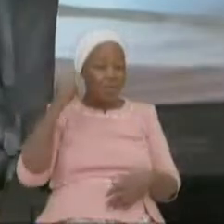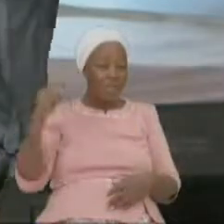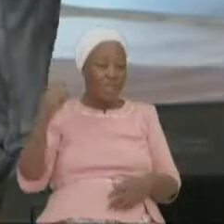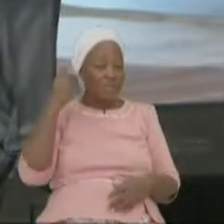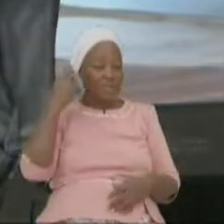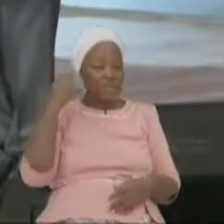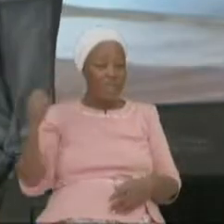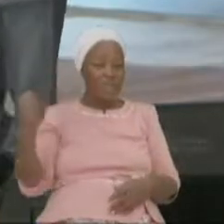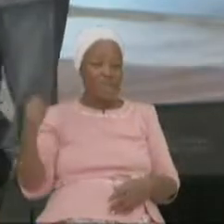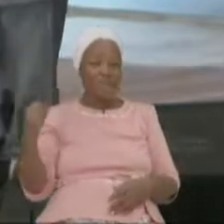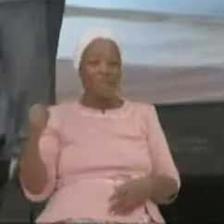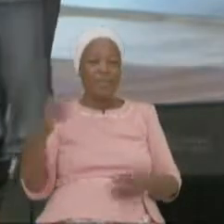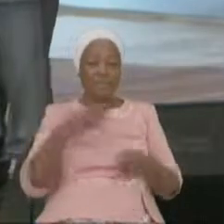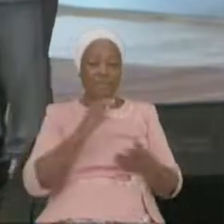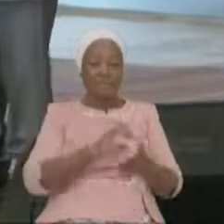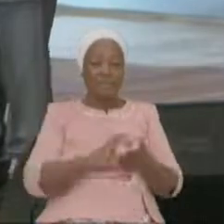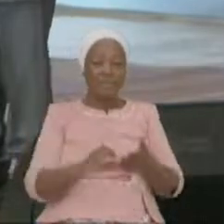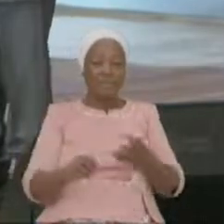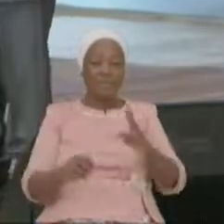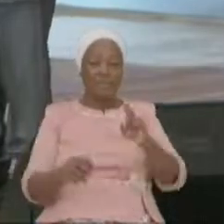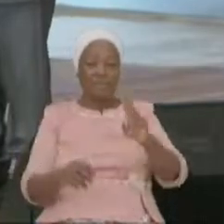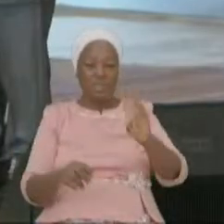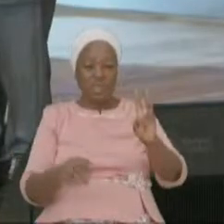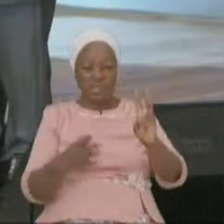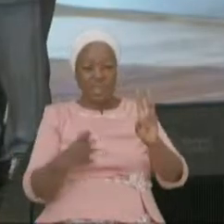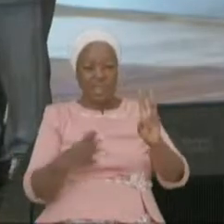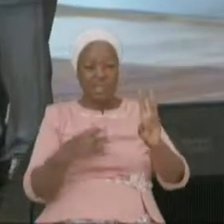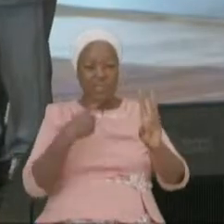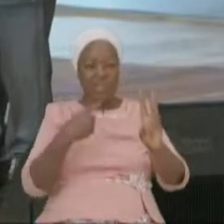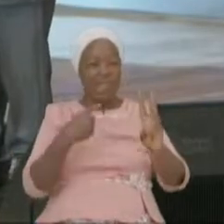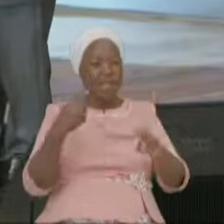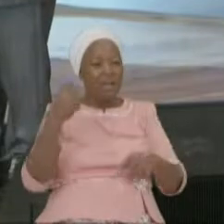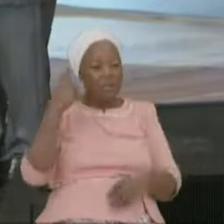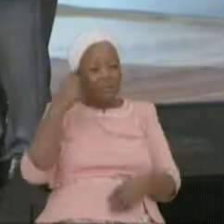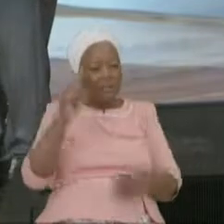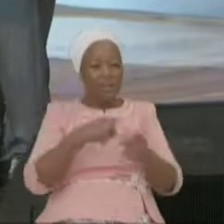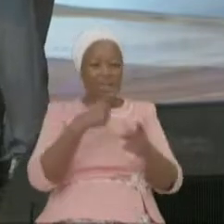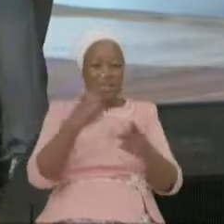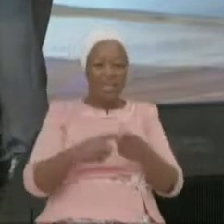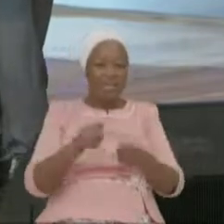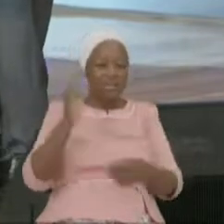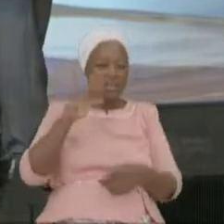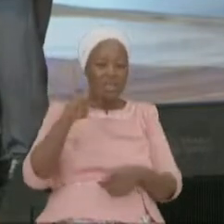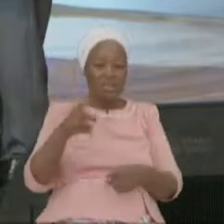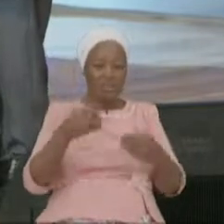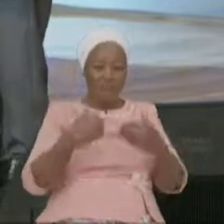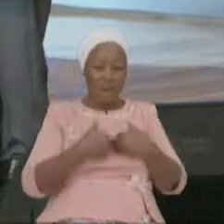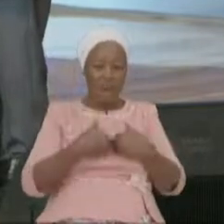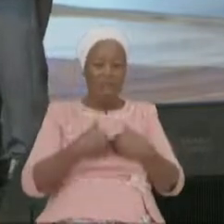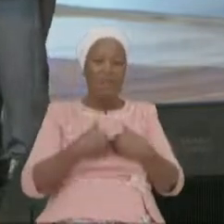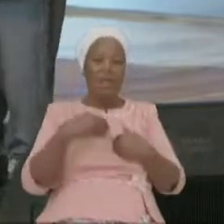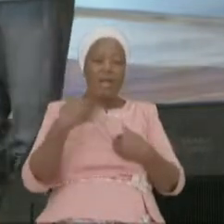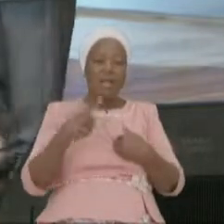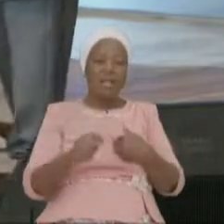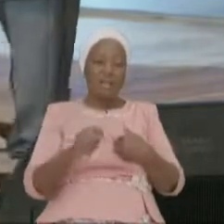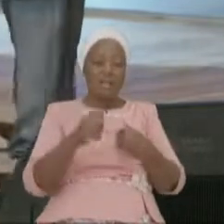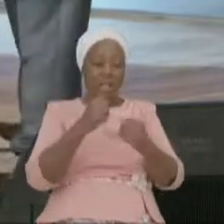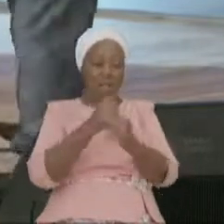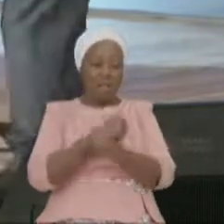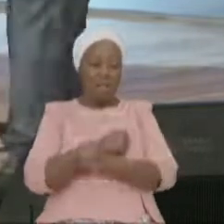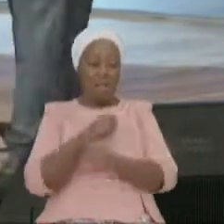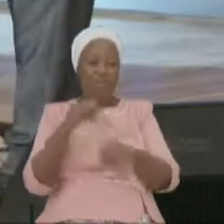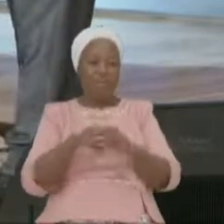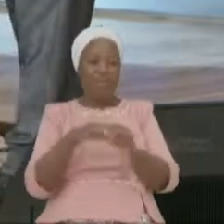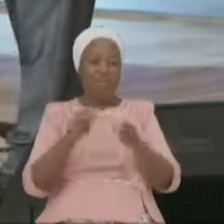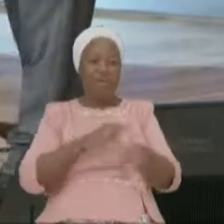26 there. It says, for then shalt thou have thy delight in the Almighty, and